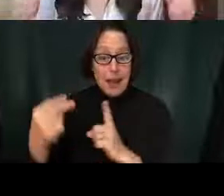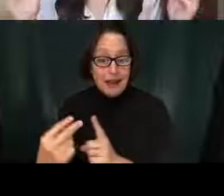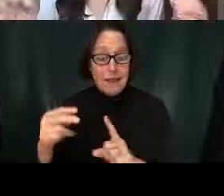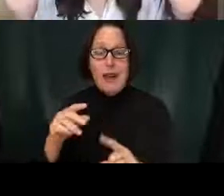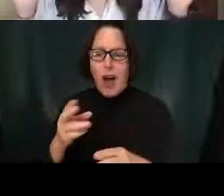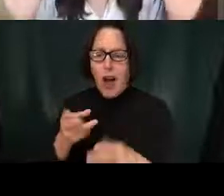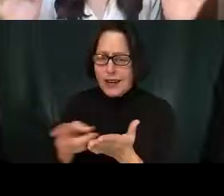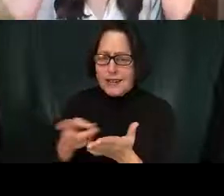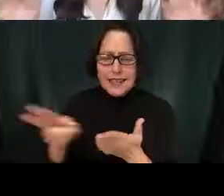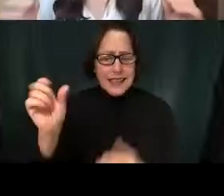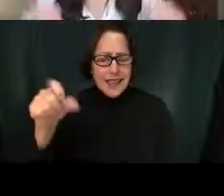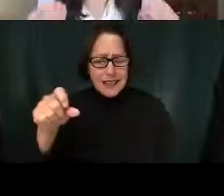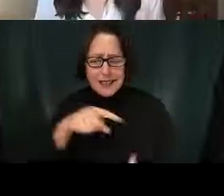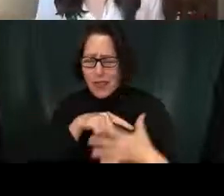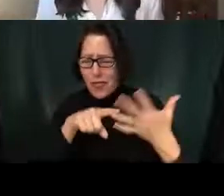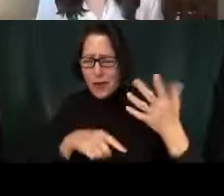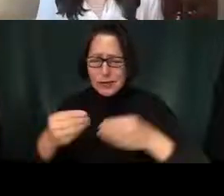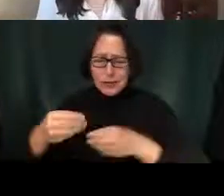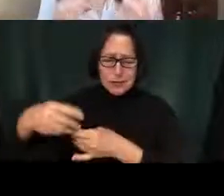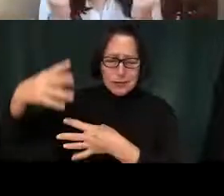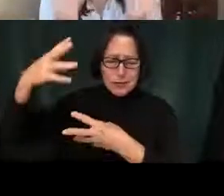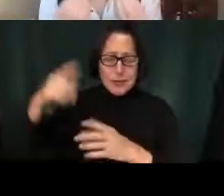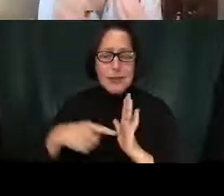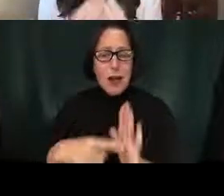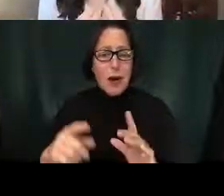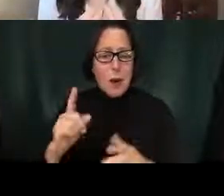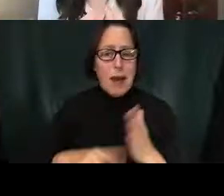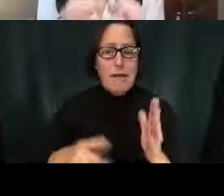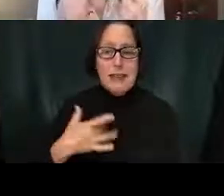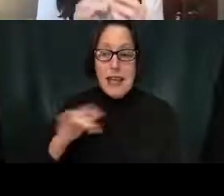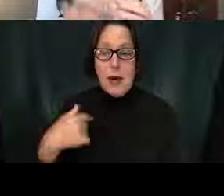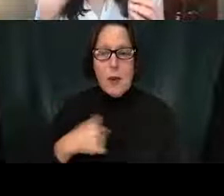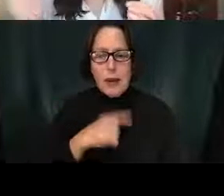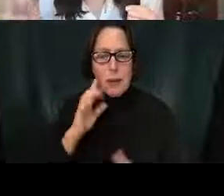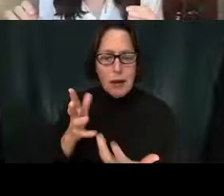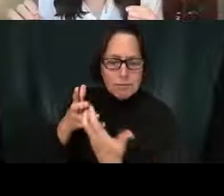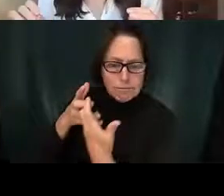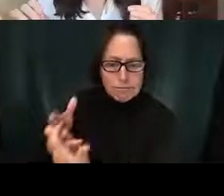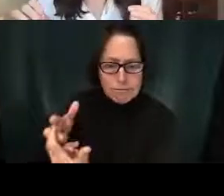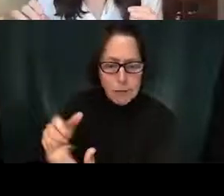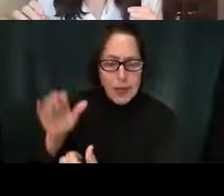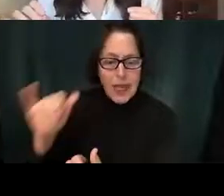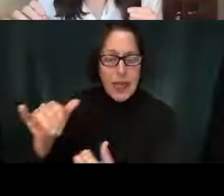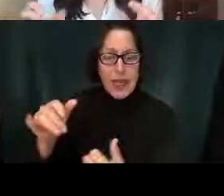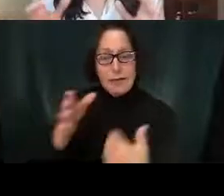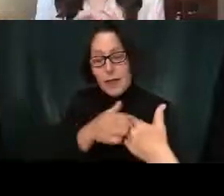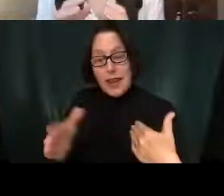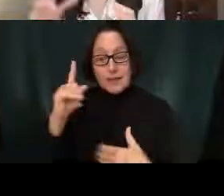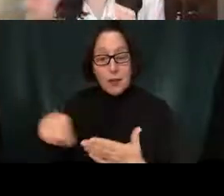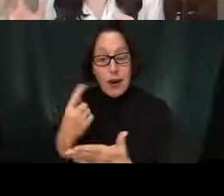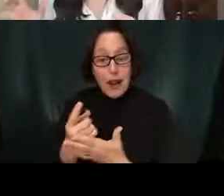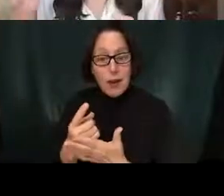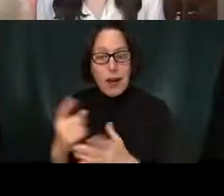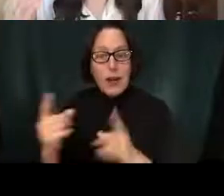honesty. Yes, we know what it feels like. And so let's anchor on that as we go through our time for the next hour and talk